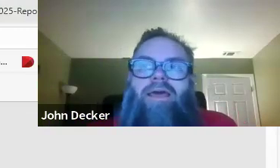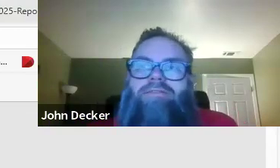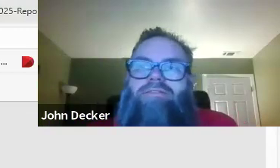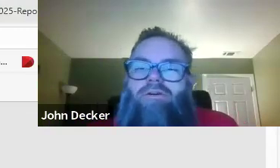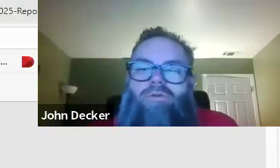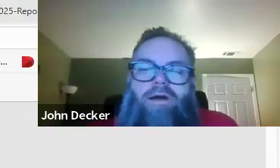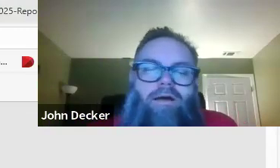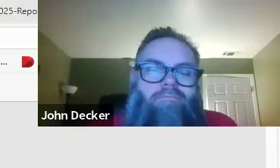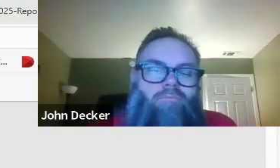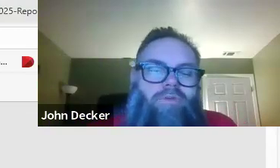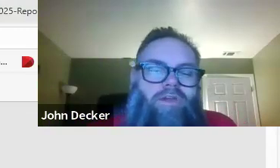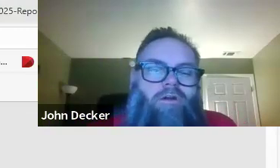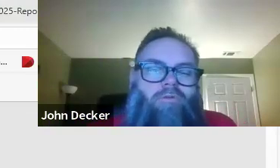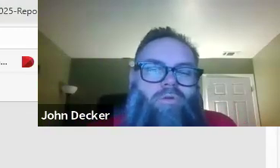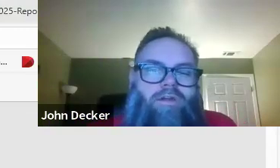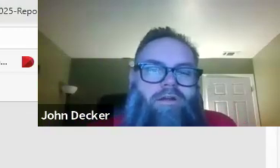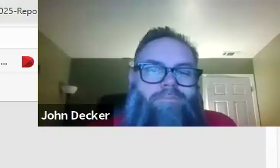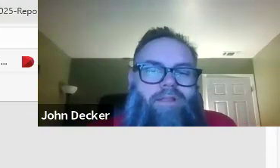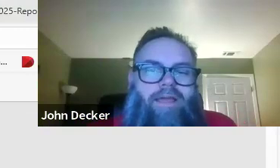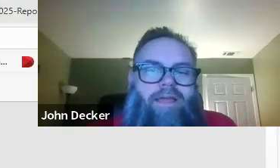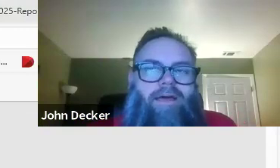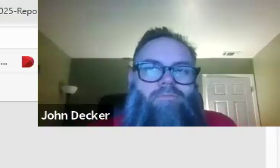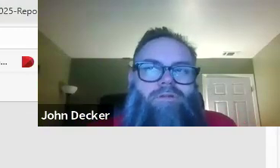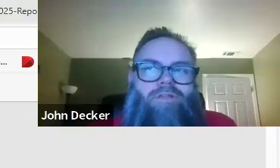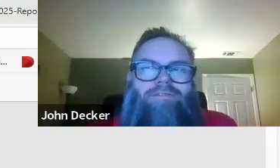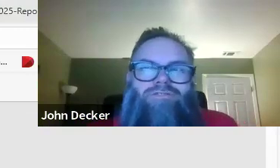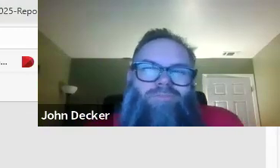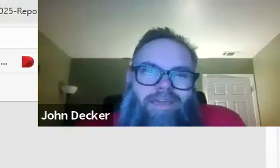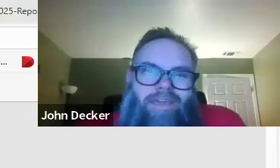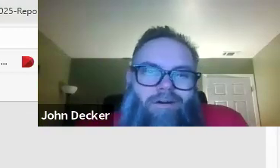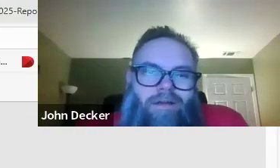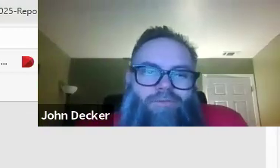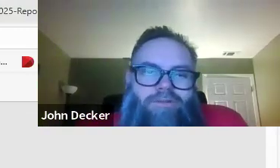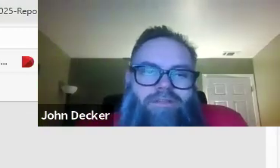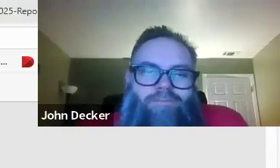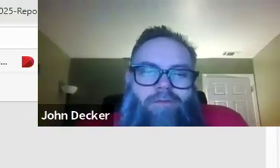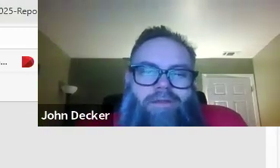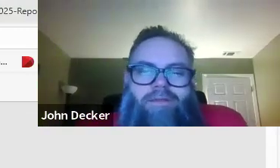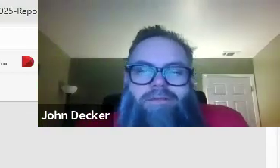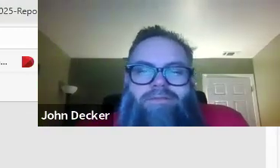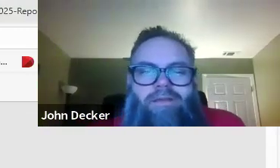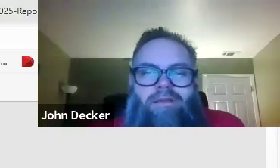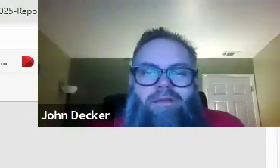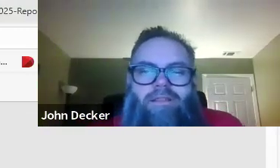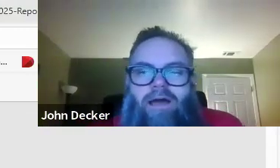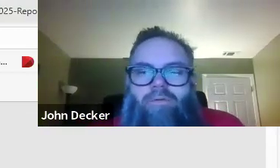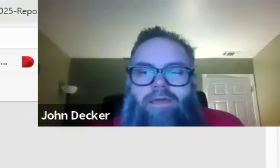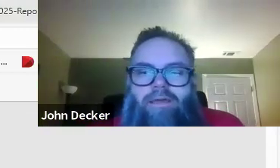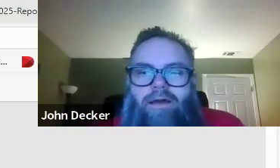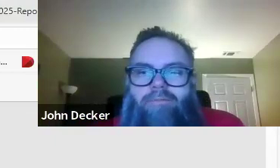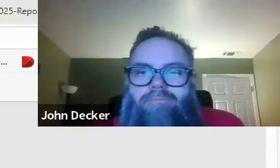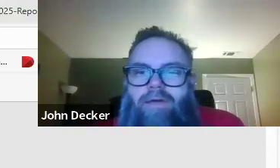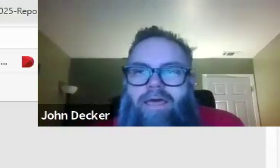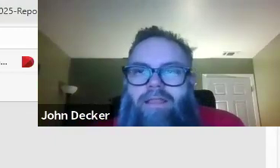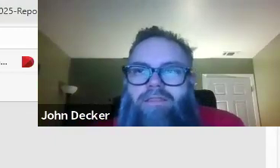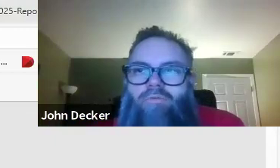payments. And so we are working on a plan that will not duplicate our efforts. The department is